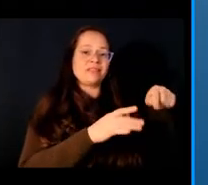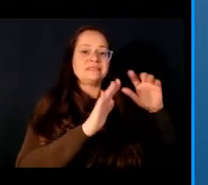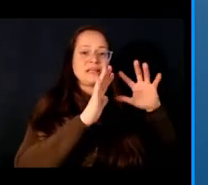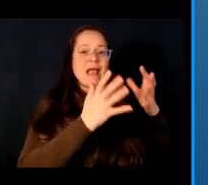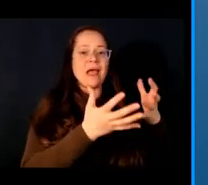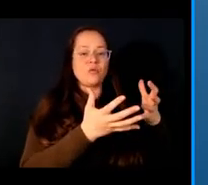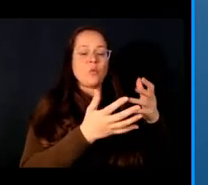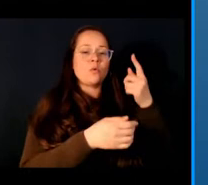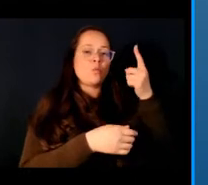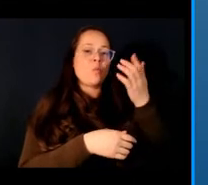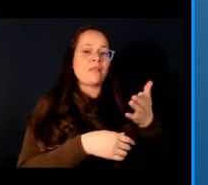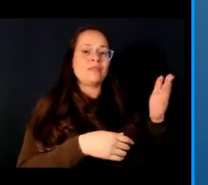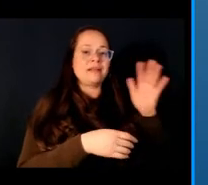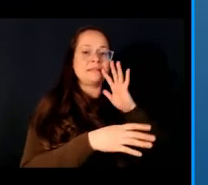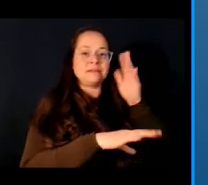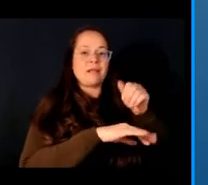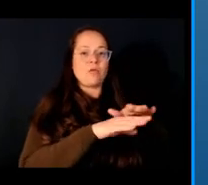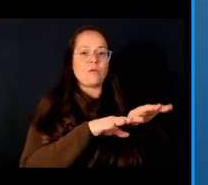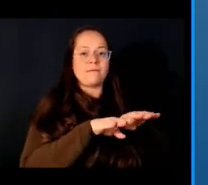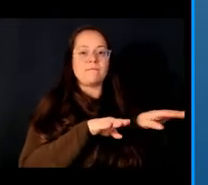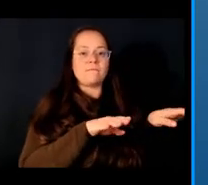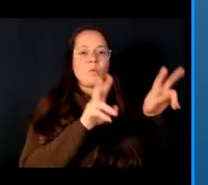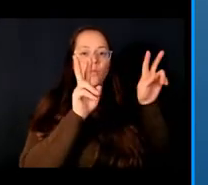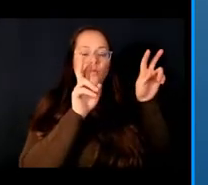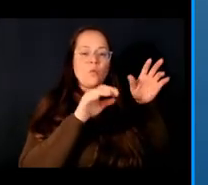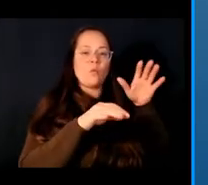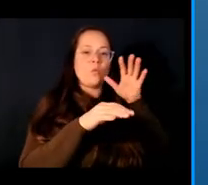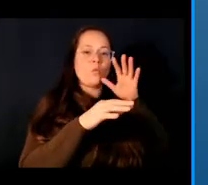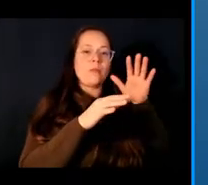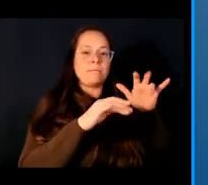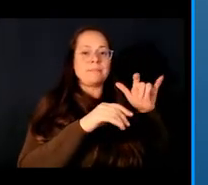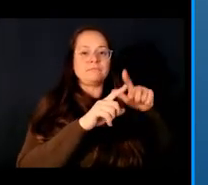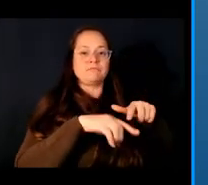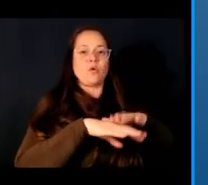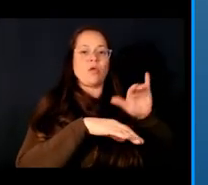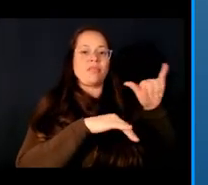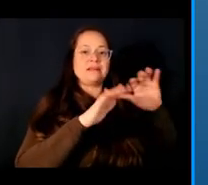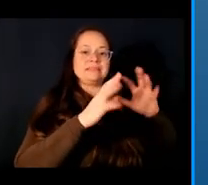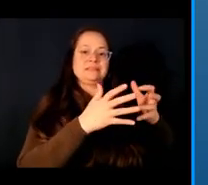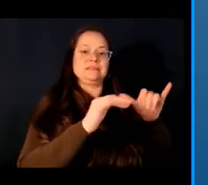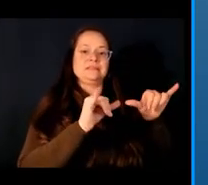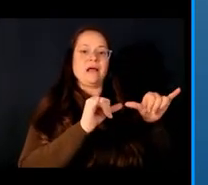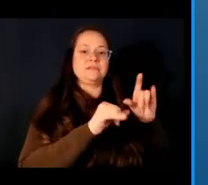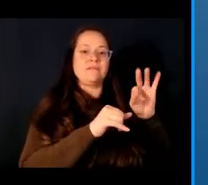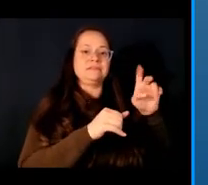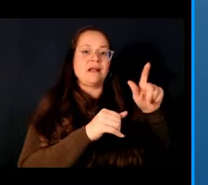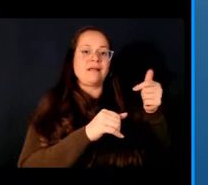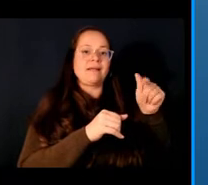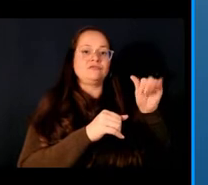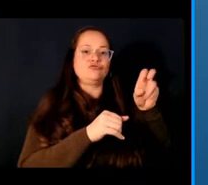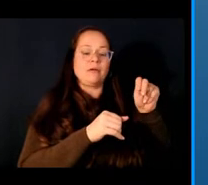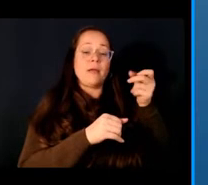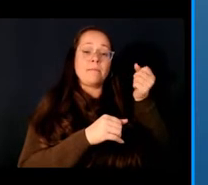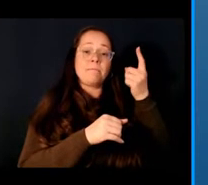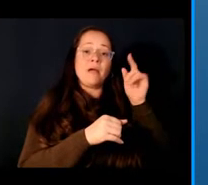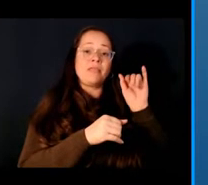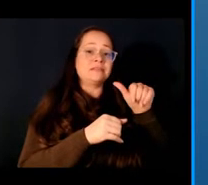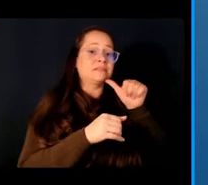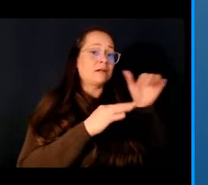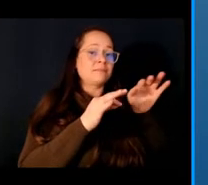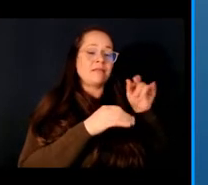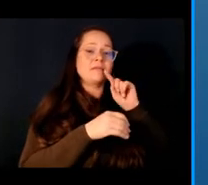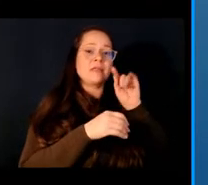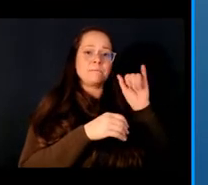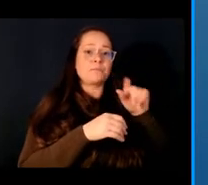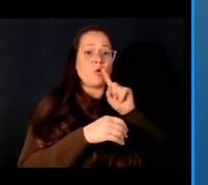one thing is placement on the floor that's sometimes constrained by the size of the delegation but something that is not constrained is there are hotels 40